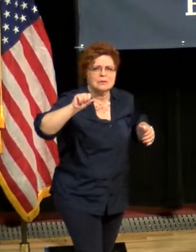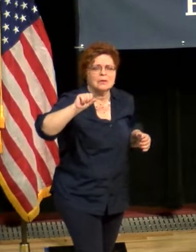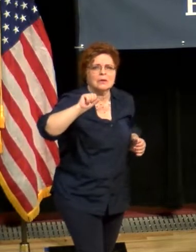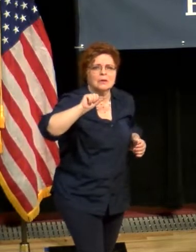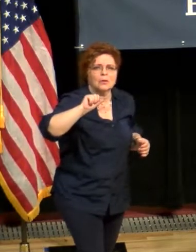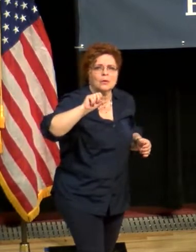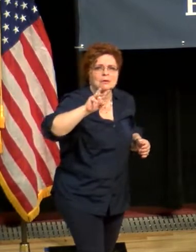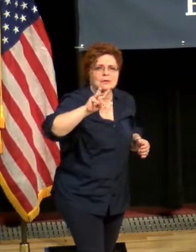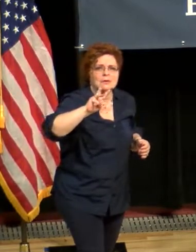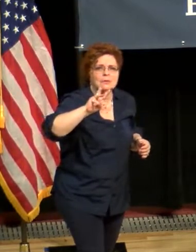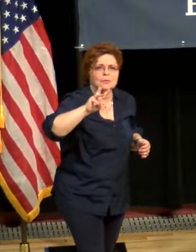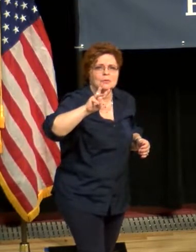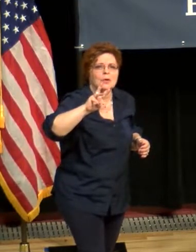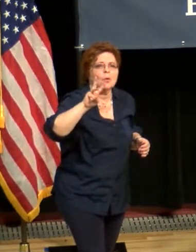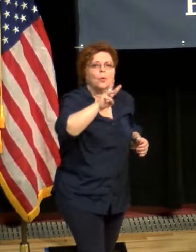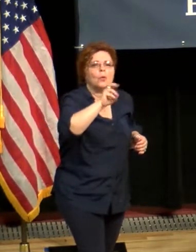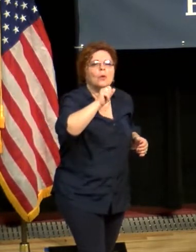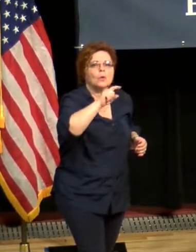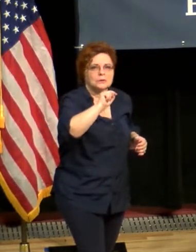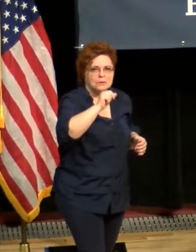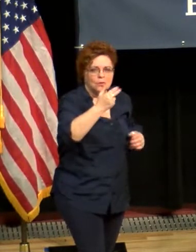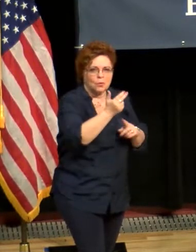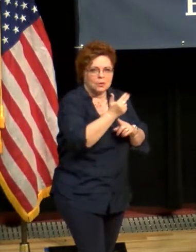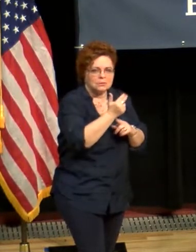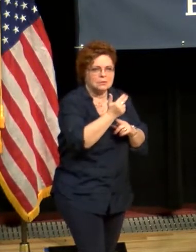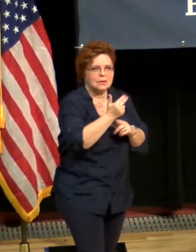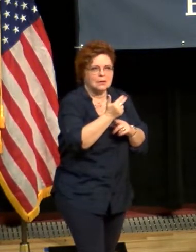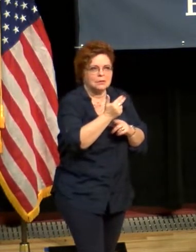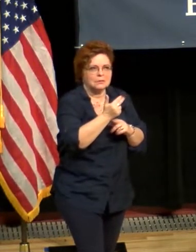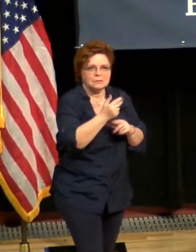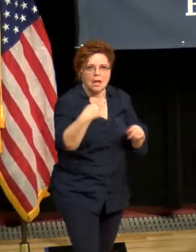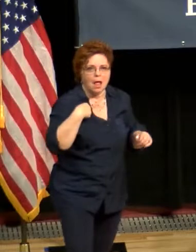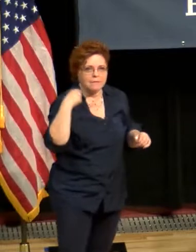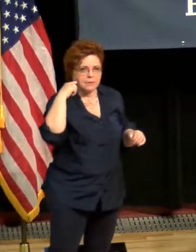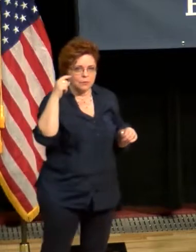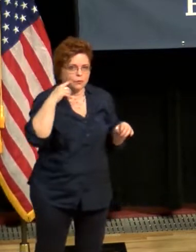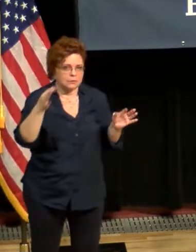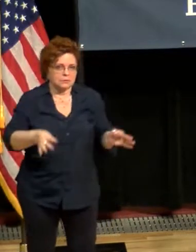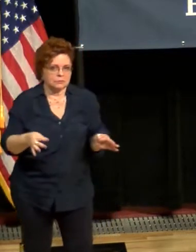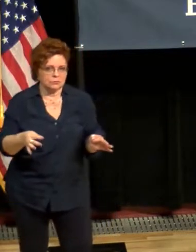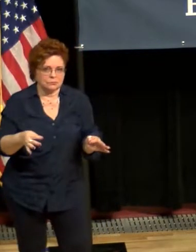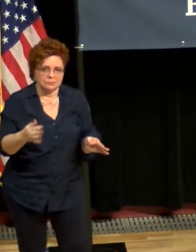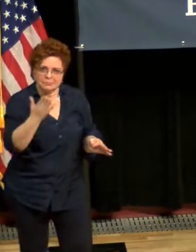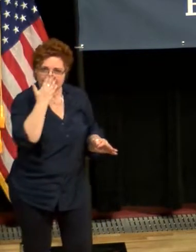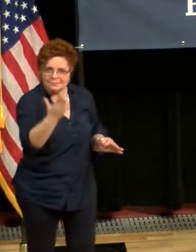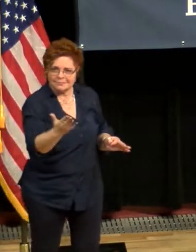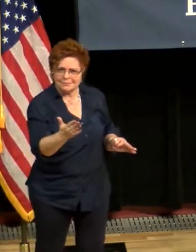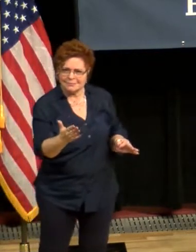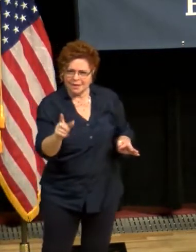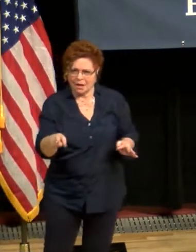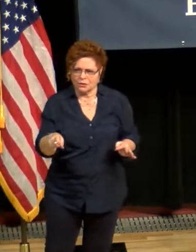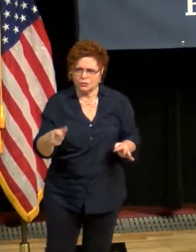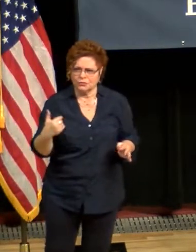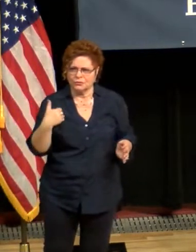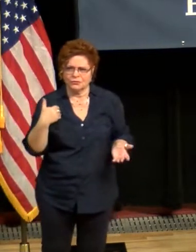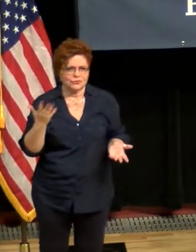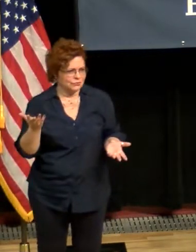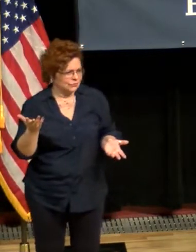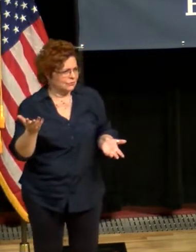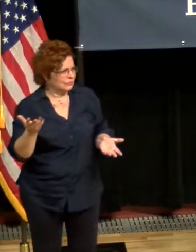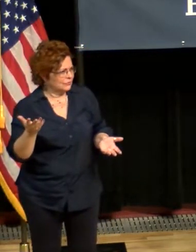West Hotel? West Coast Hotel. Okay. I have not heard of that decision. Thank you. All right. I should have. But